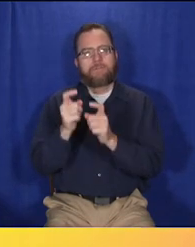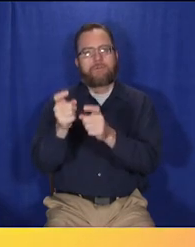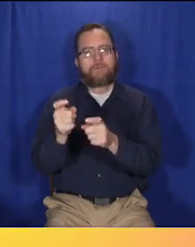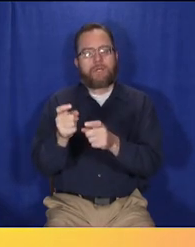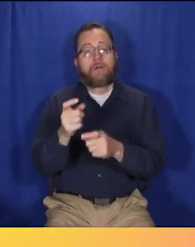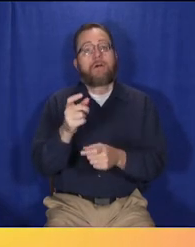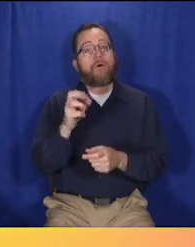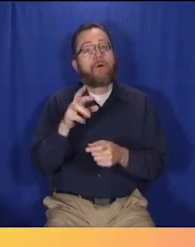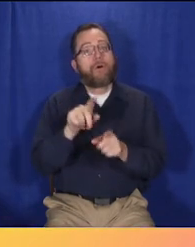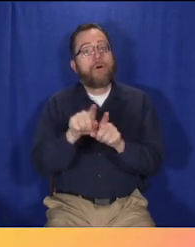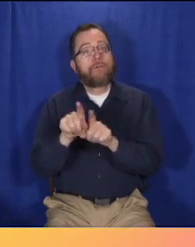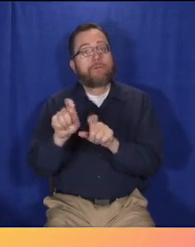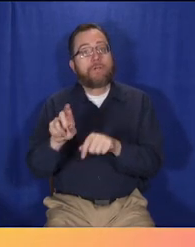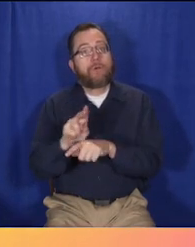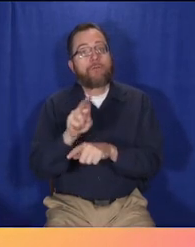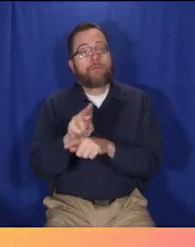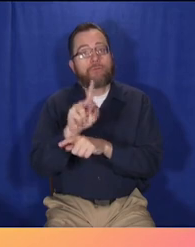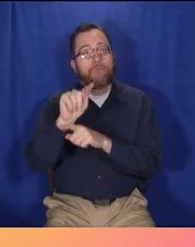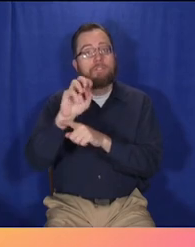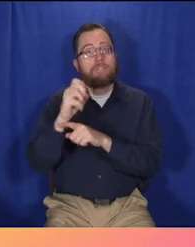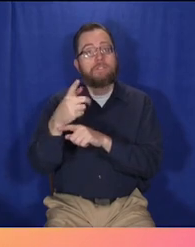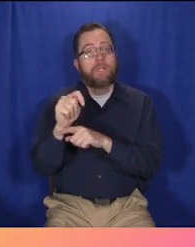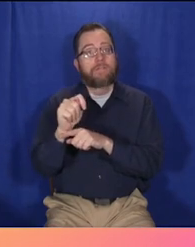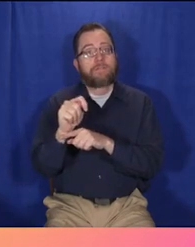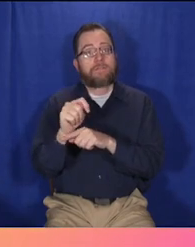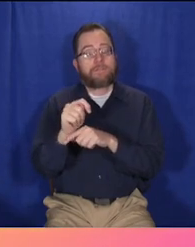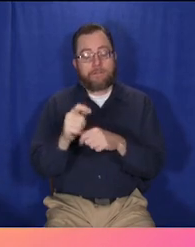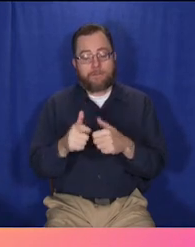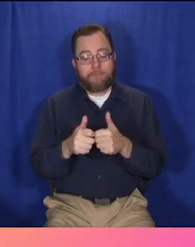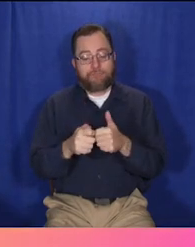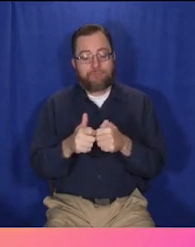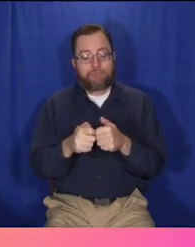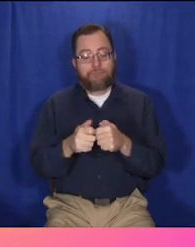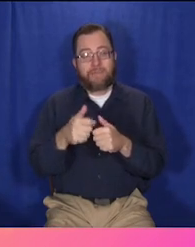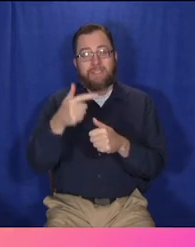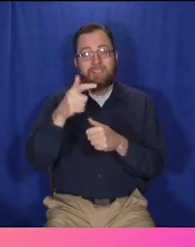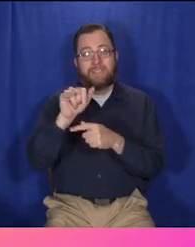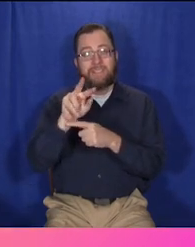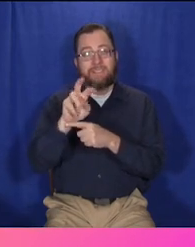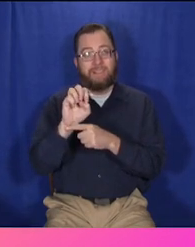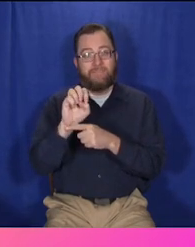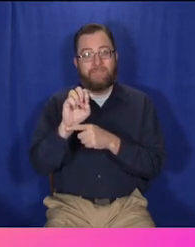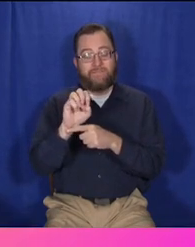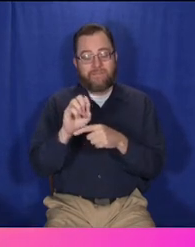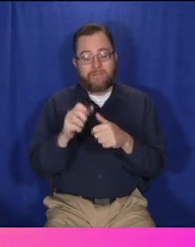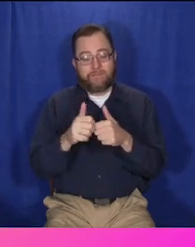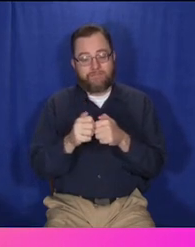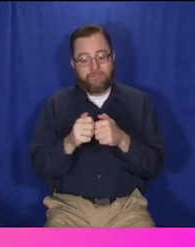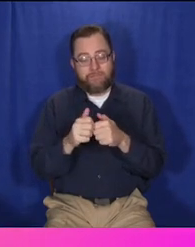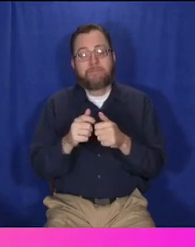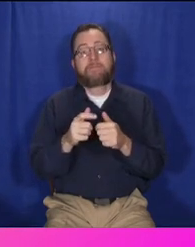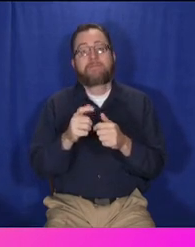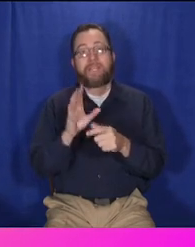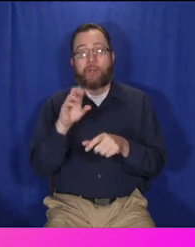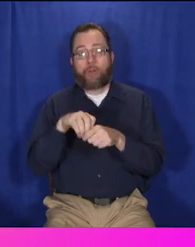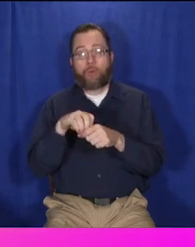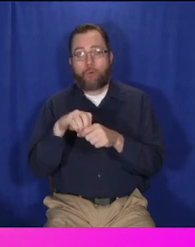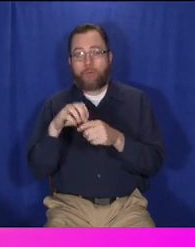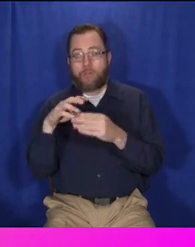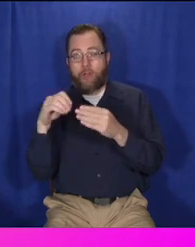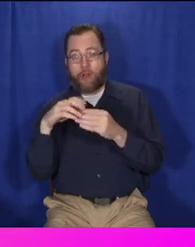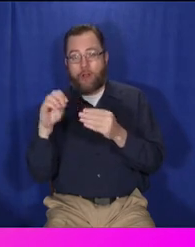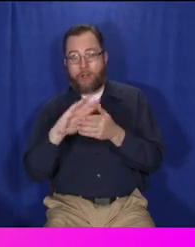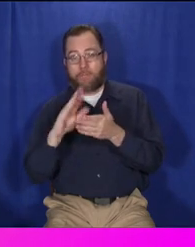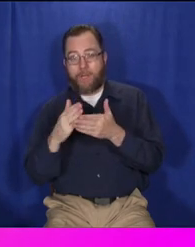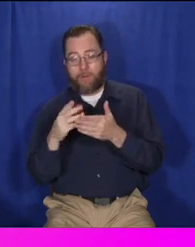via text. There's a new number you can text in. You just text the word give with the amount afterwards. So that's kind of convenient and nice. And so